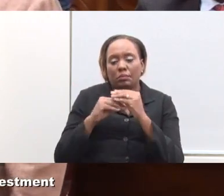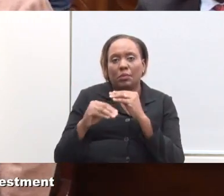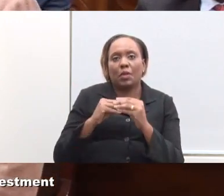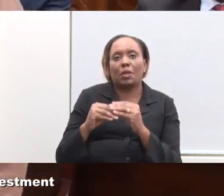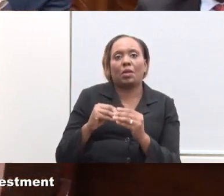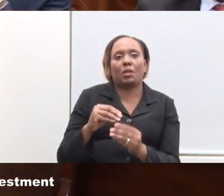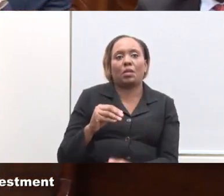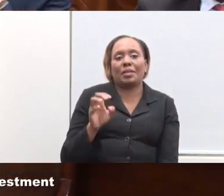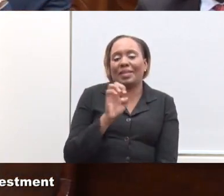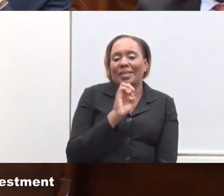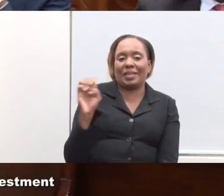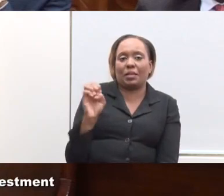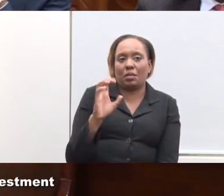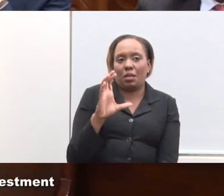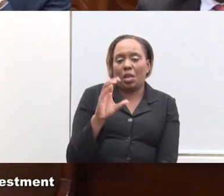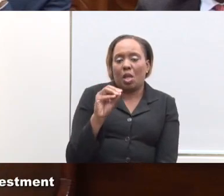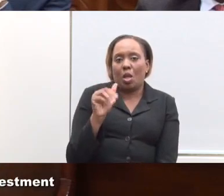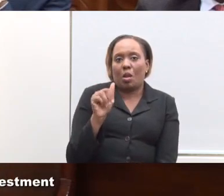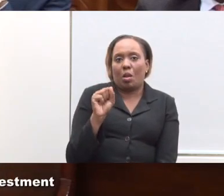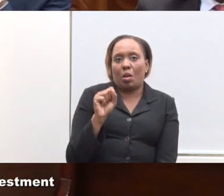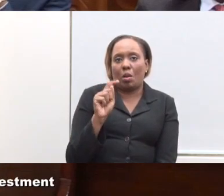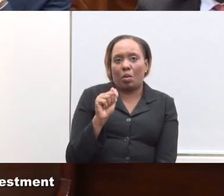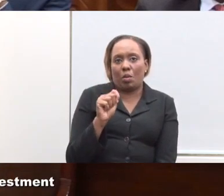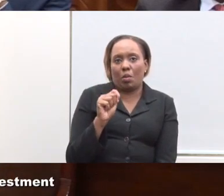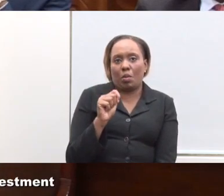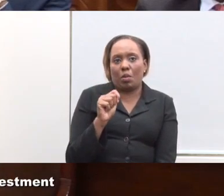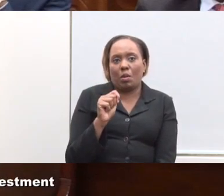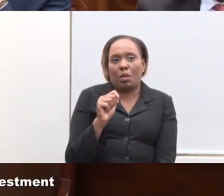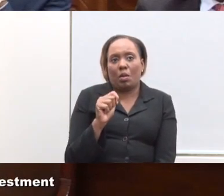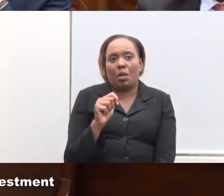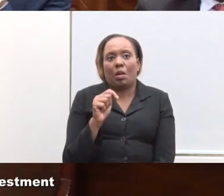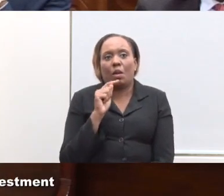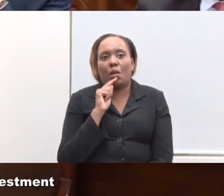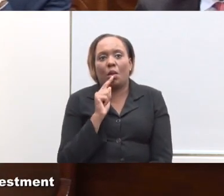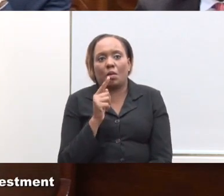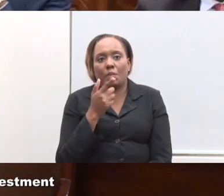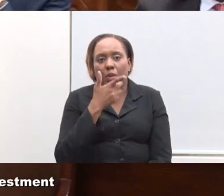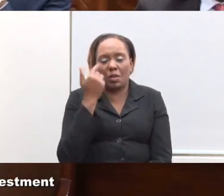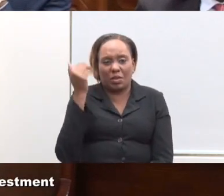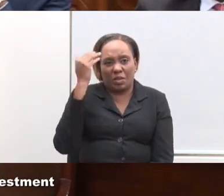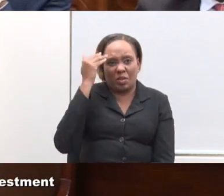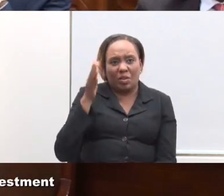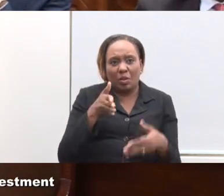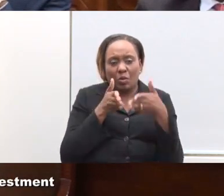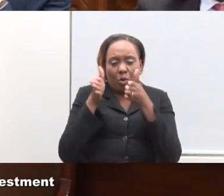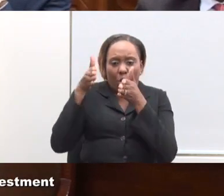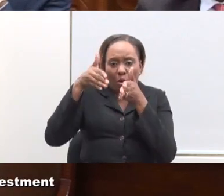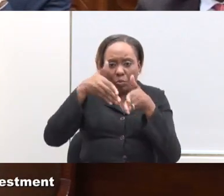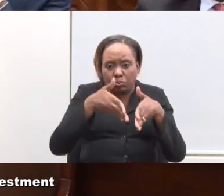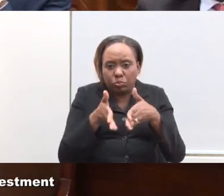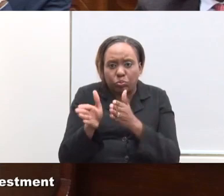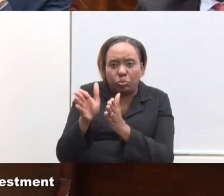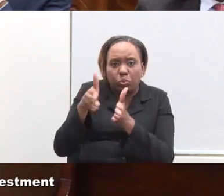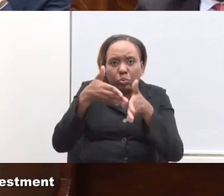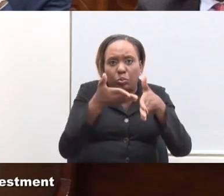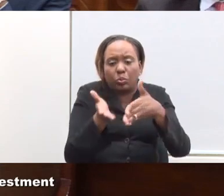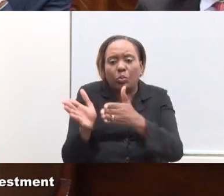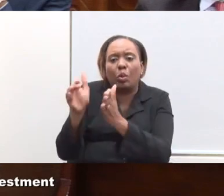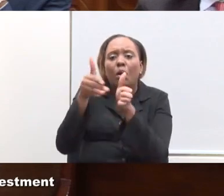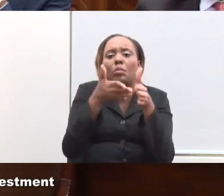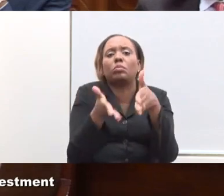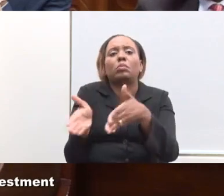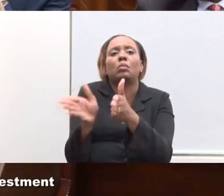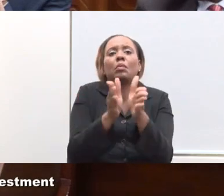Disneyland in Barbados, especially when you're going through Foster Hall and Andromeda, when the roads are going literally like a roller